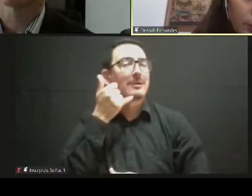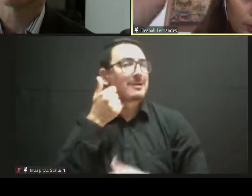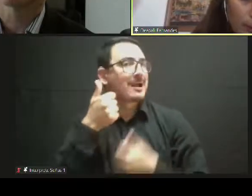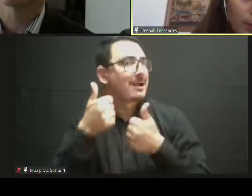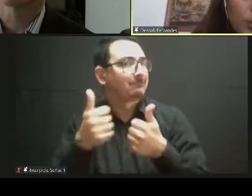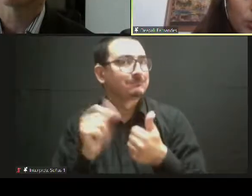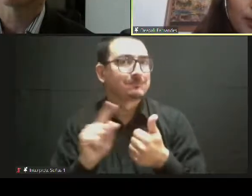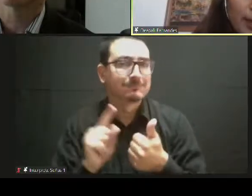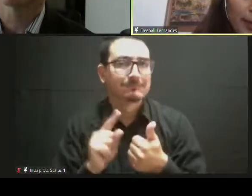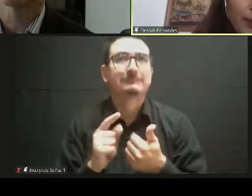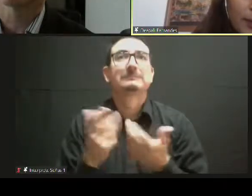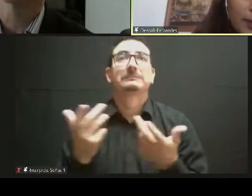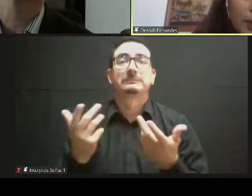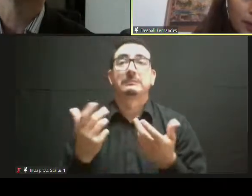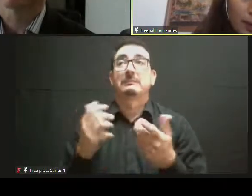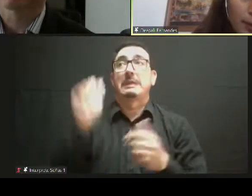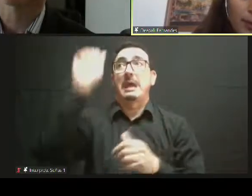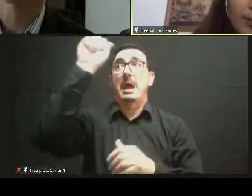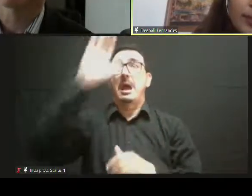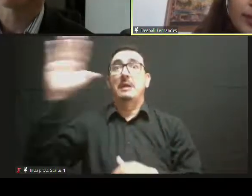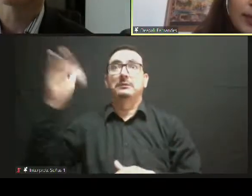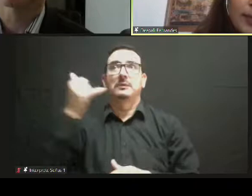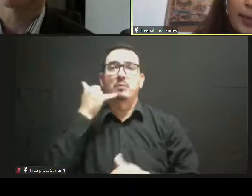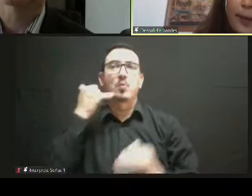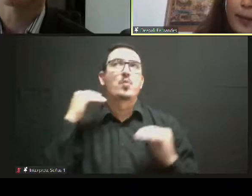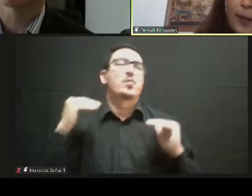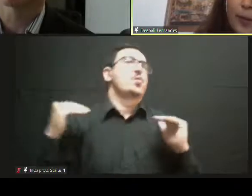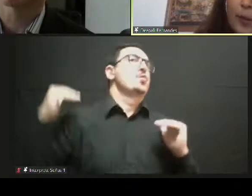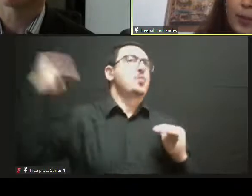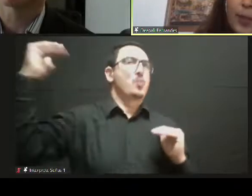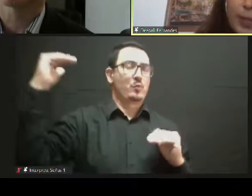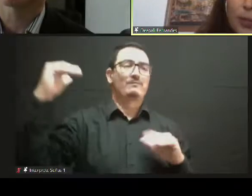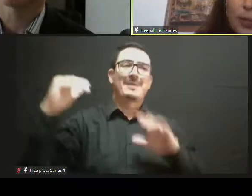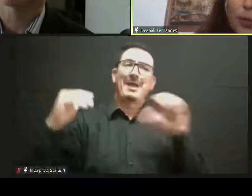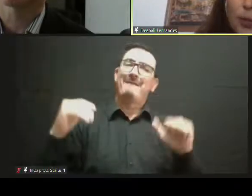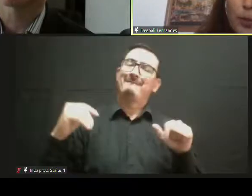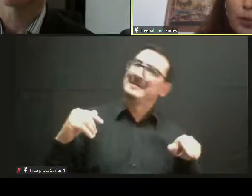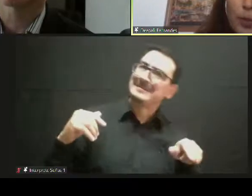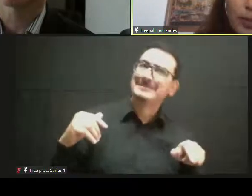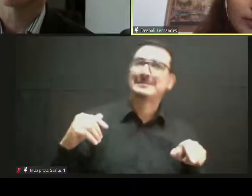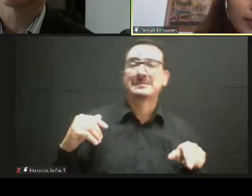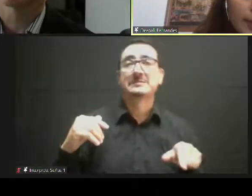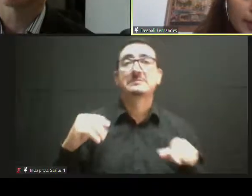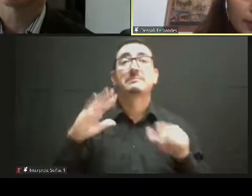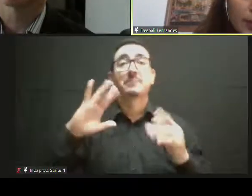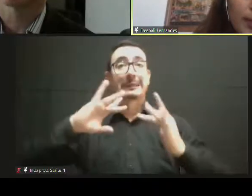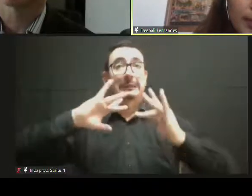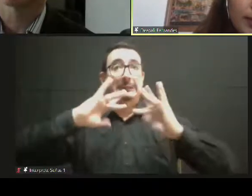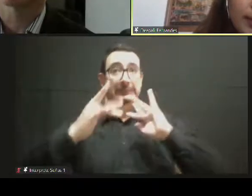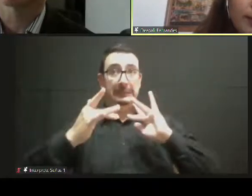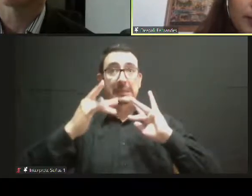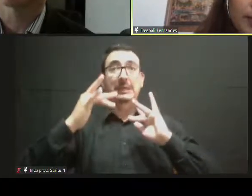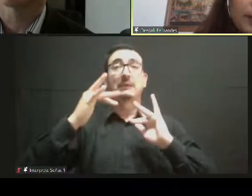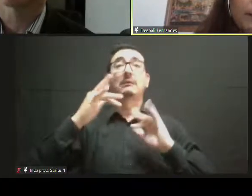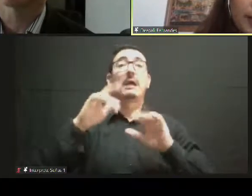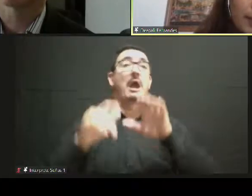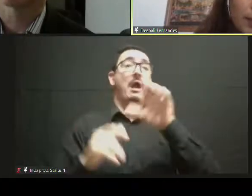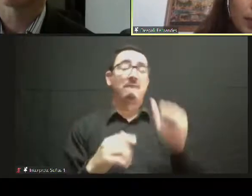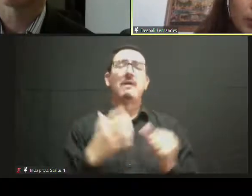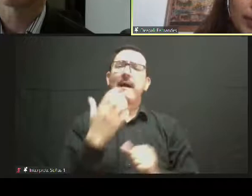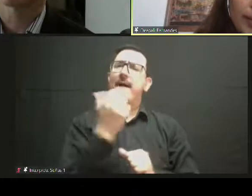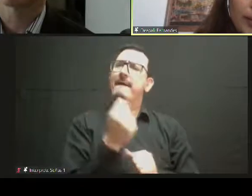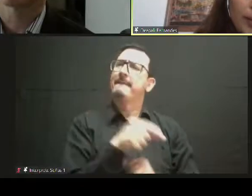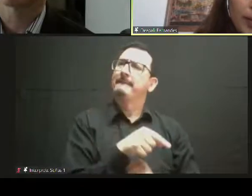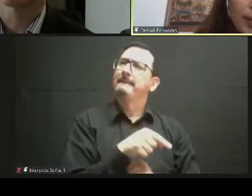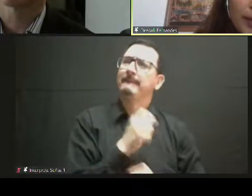internet penetration has been extremely high across the continent. And a recent IT report in 2019 pointed out that Africa has the fastest